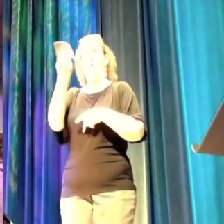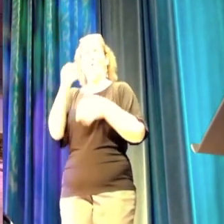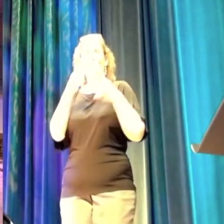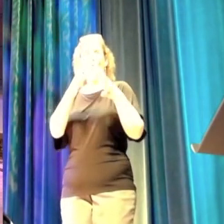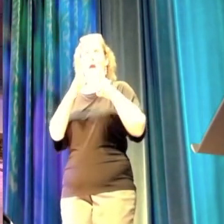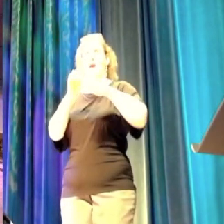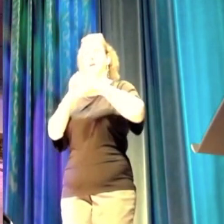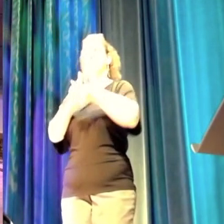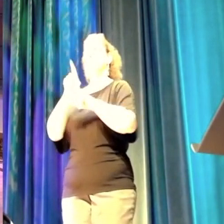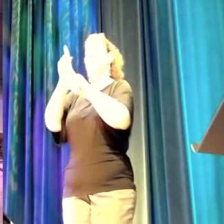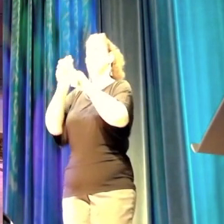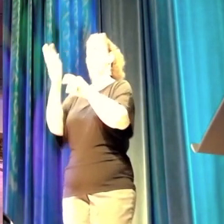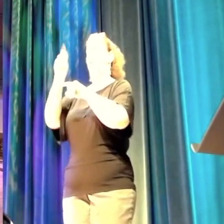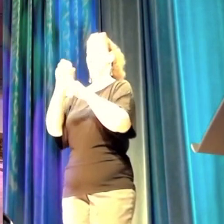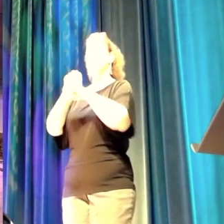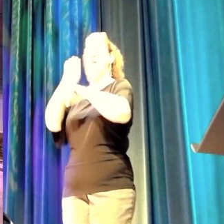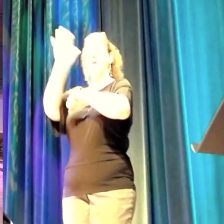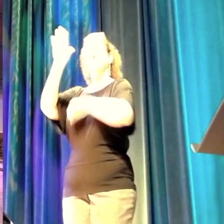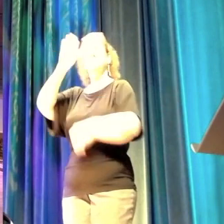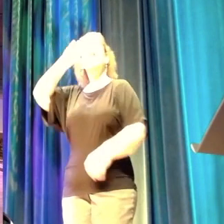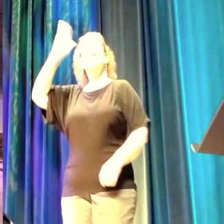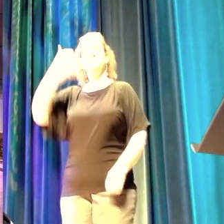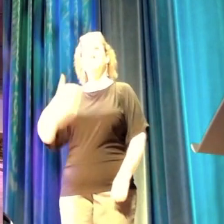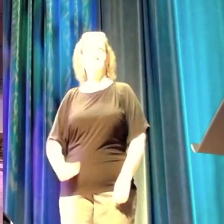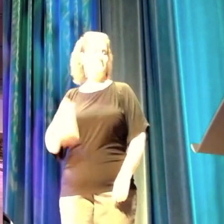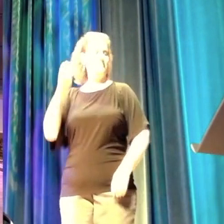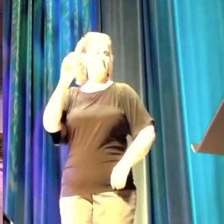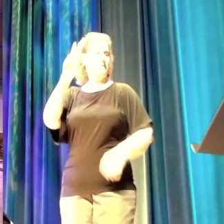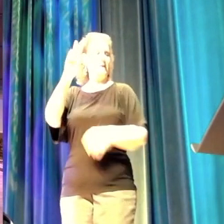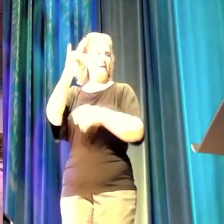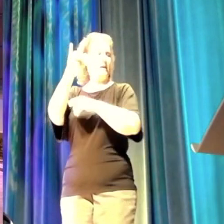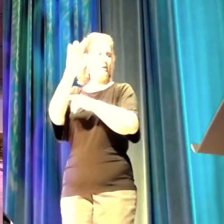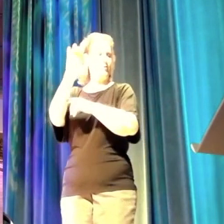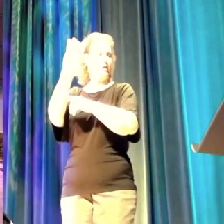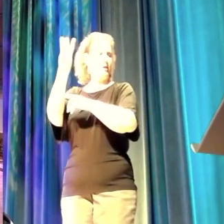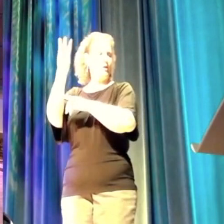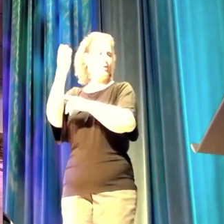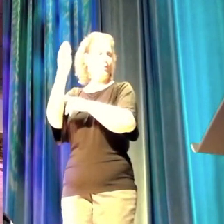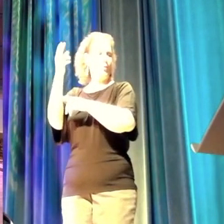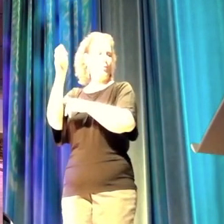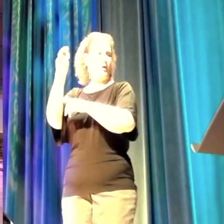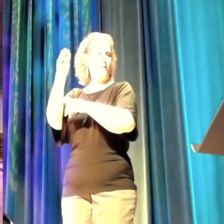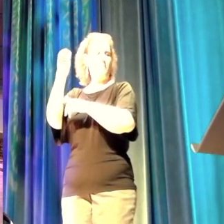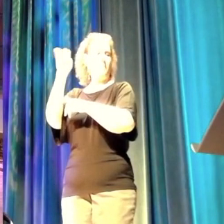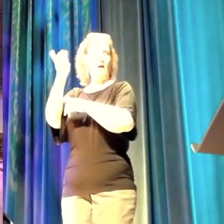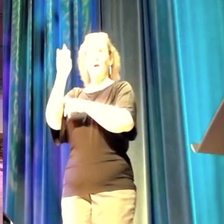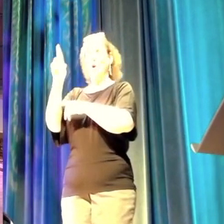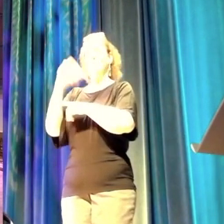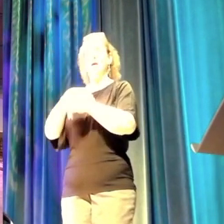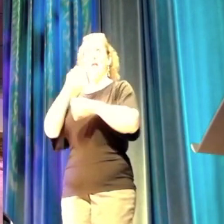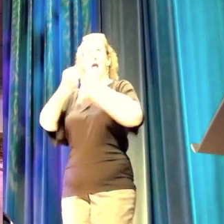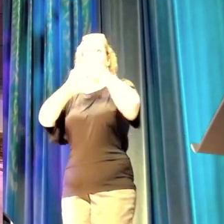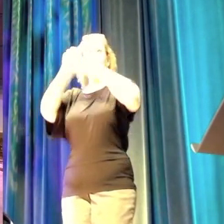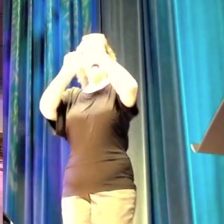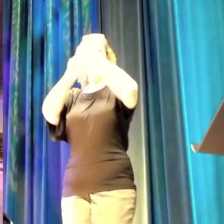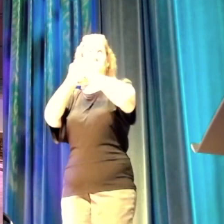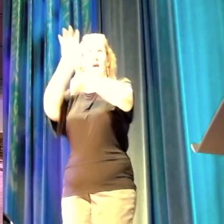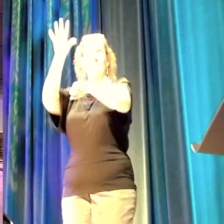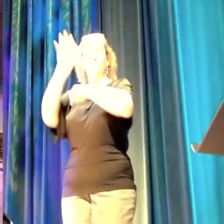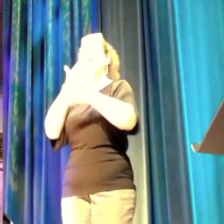own mountain. Hello, I am Eric Weinmayer, and I climb mountains. I was born